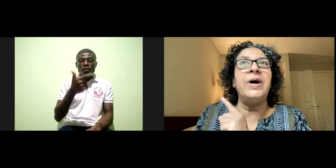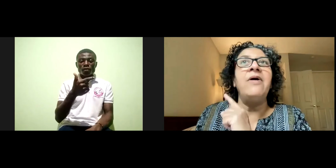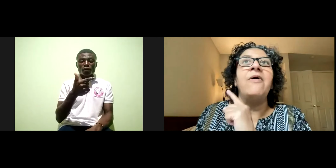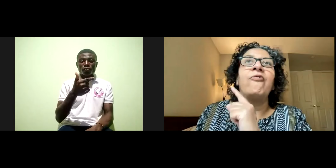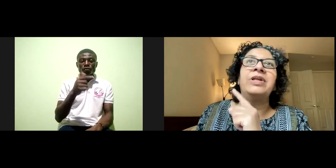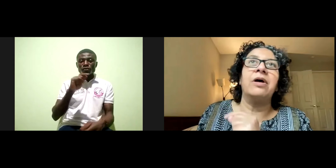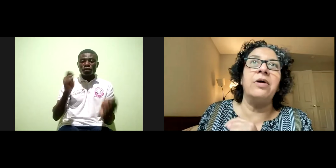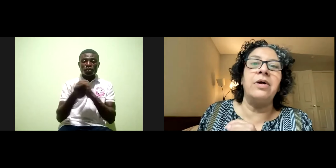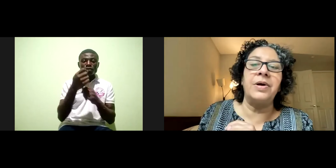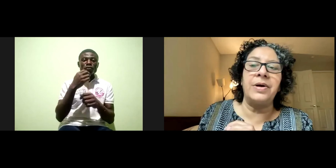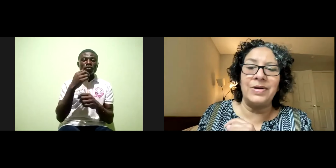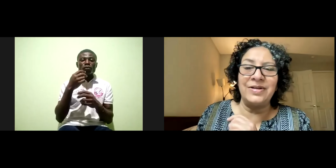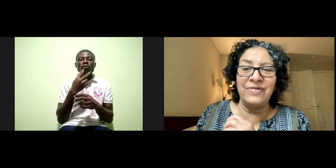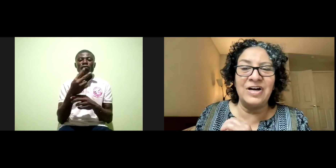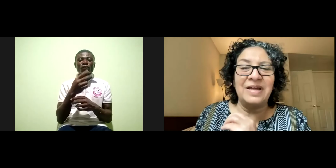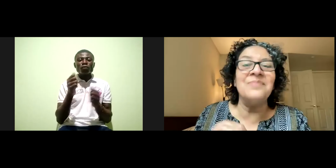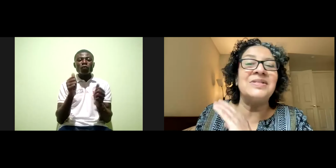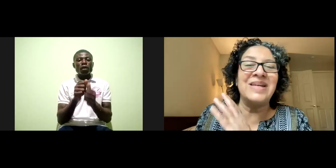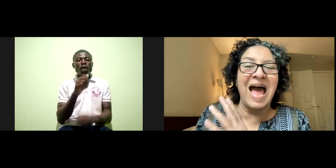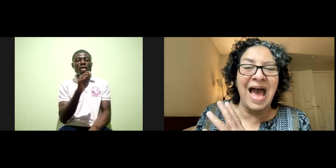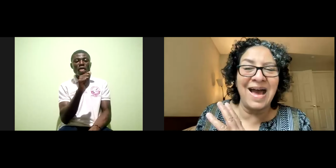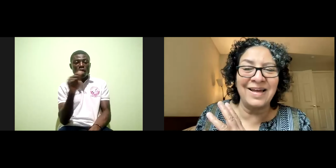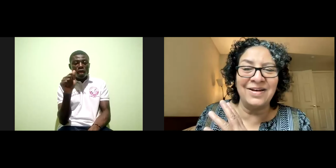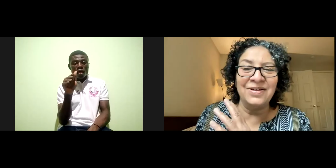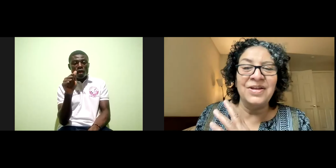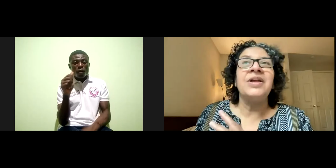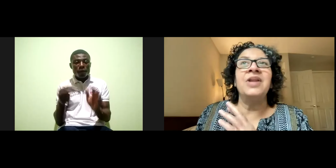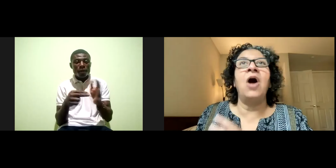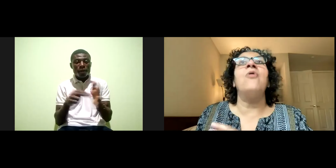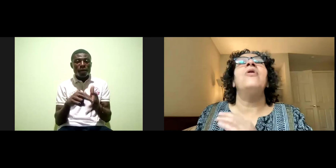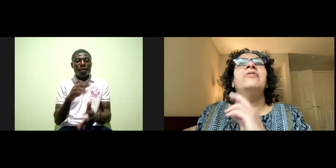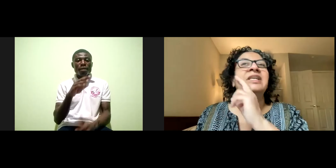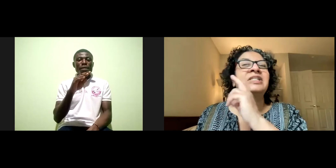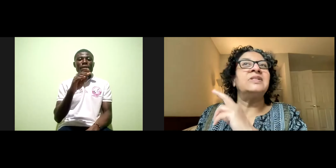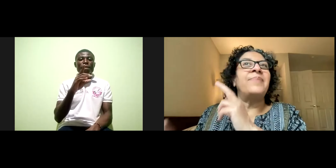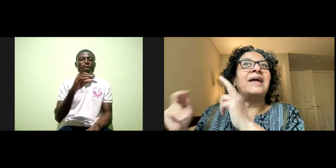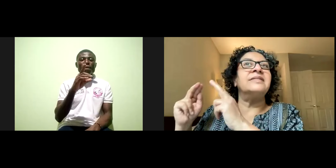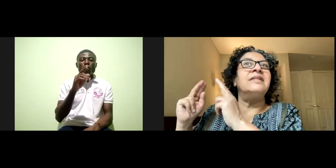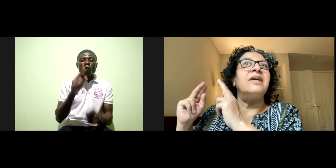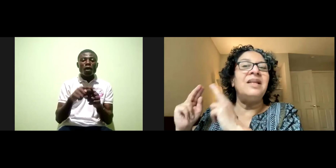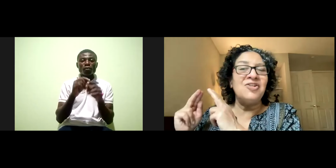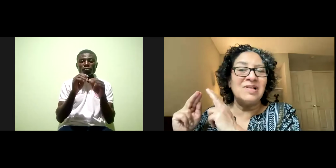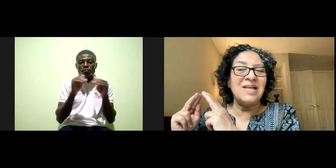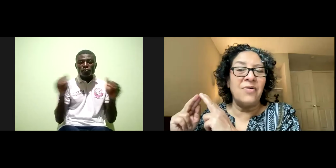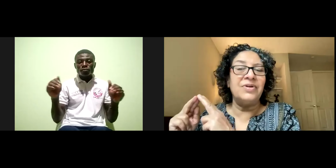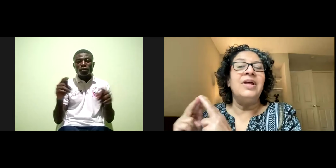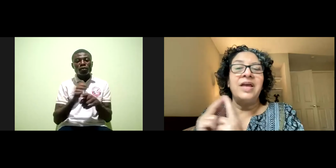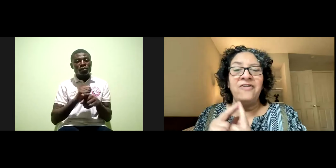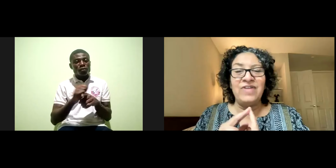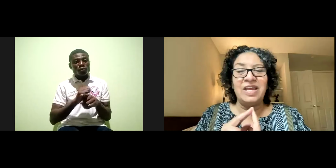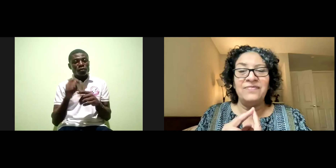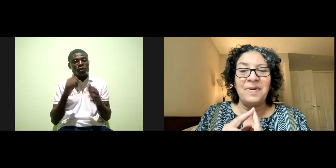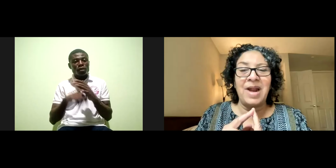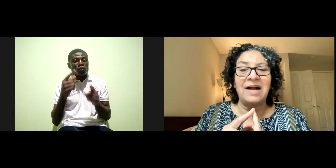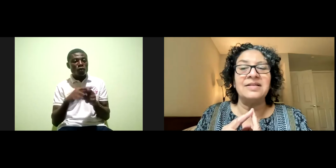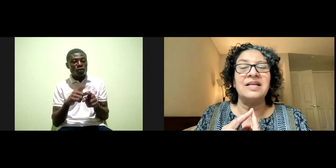the b, with the word becomes rag. Now, this was a practice in the initial sound. If